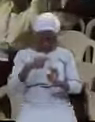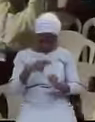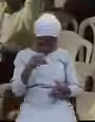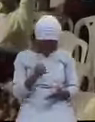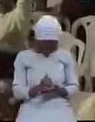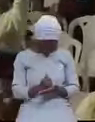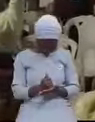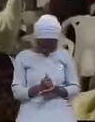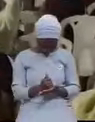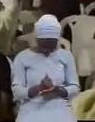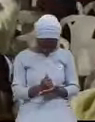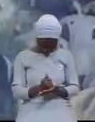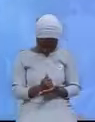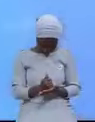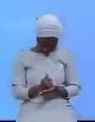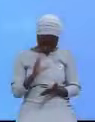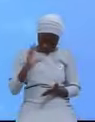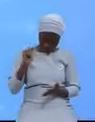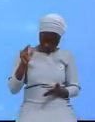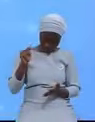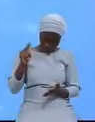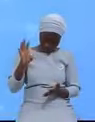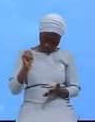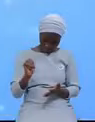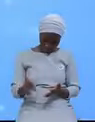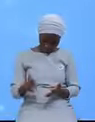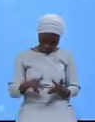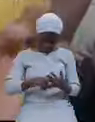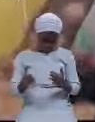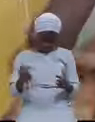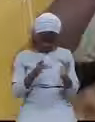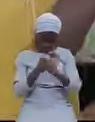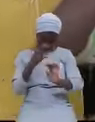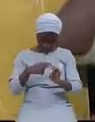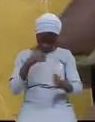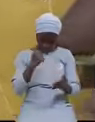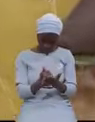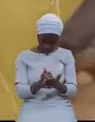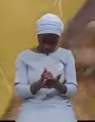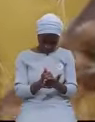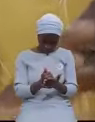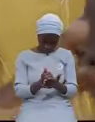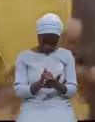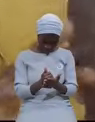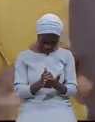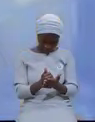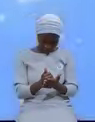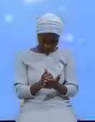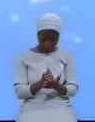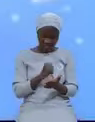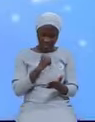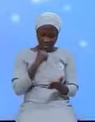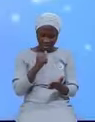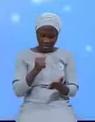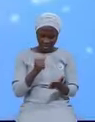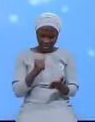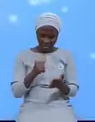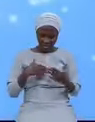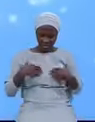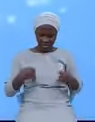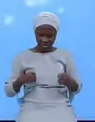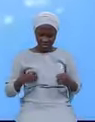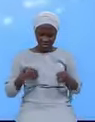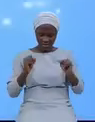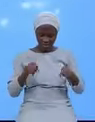name. Cancer, come out in Jesus' name. Incurable disease, be